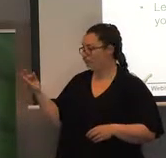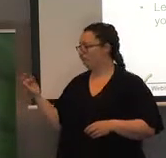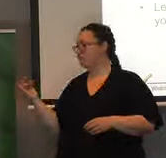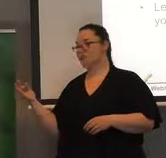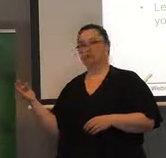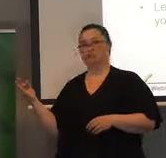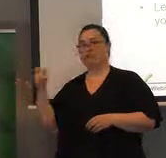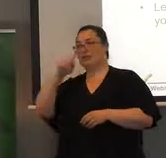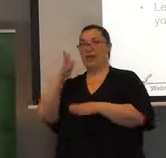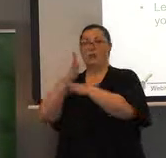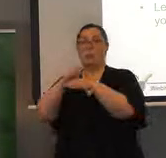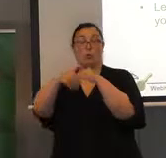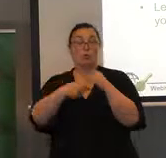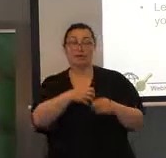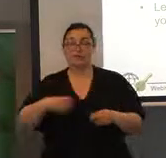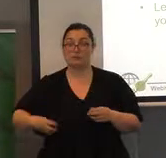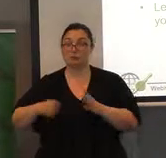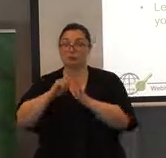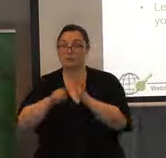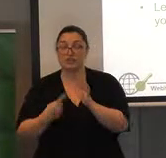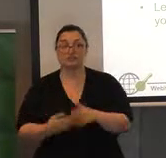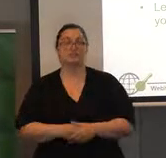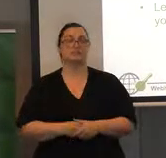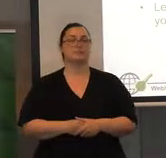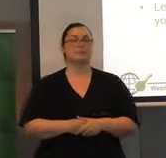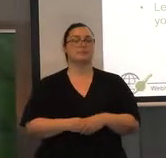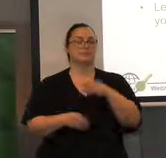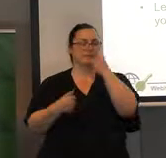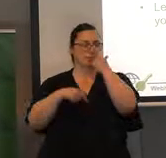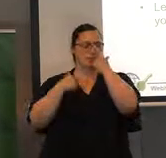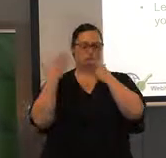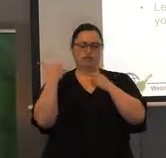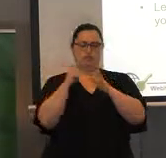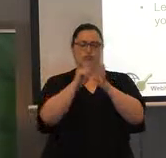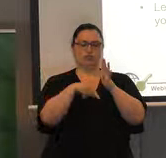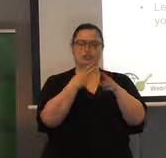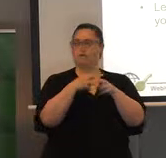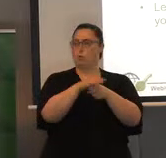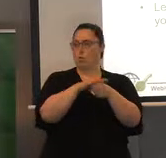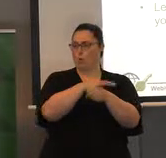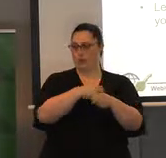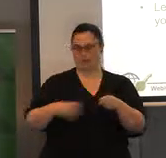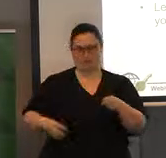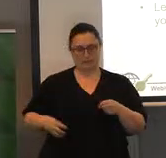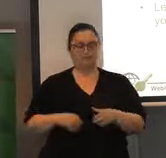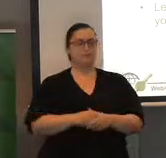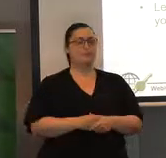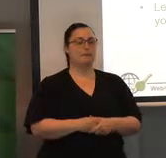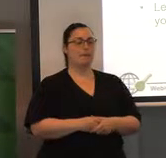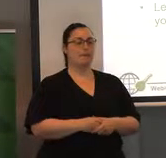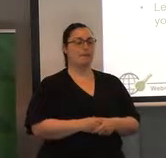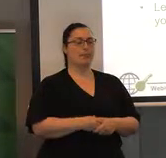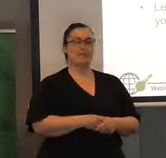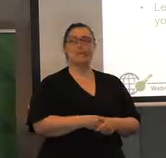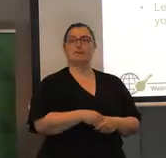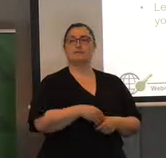done anything is not going to be able to work on government projects. We recently did a project for a local government group, and they asked